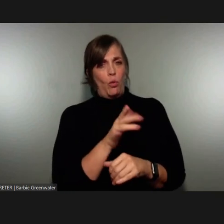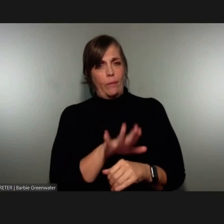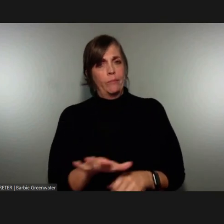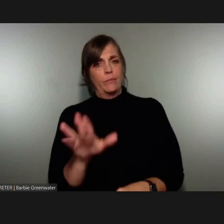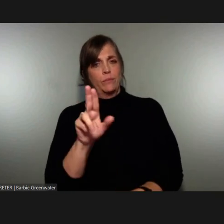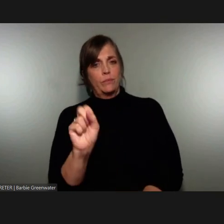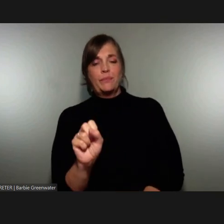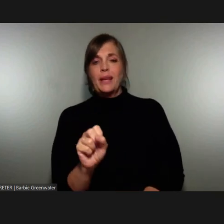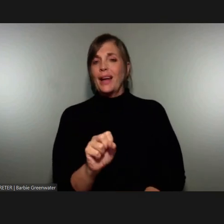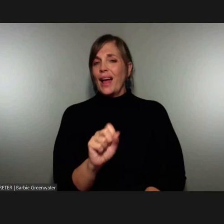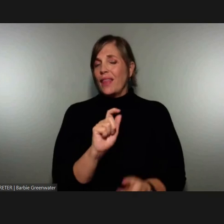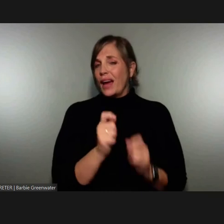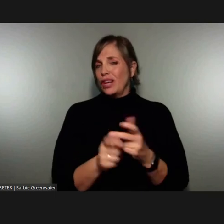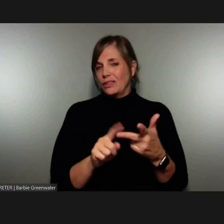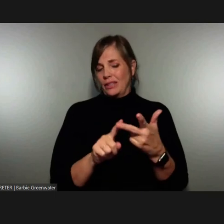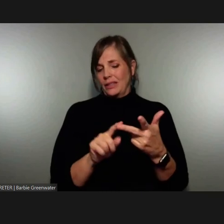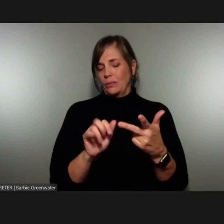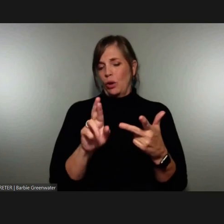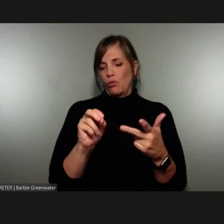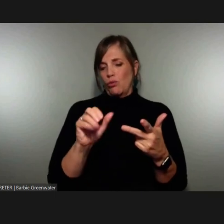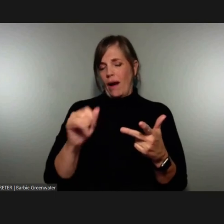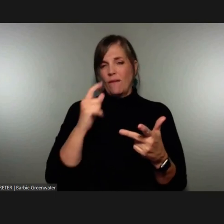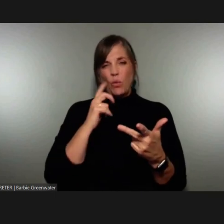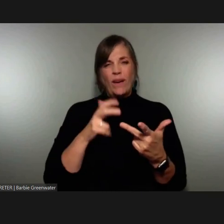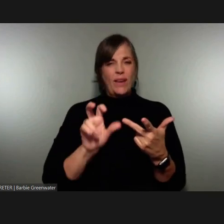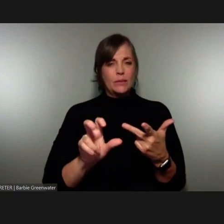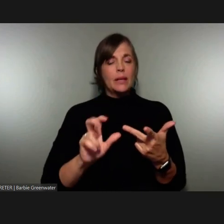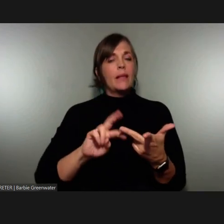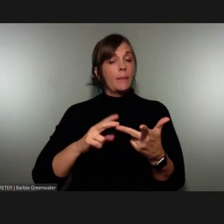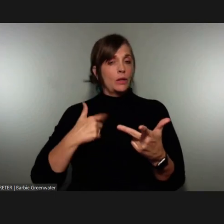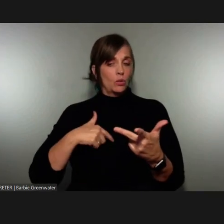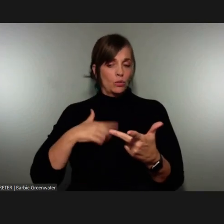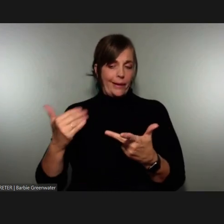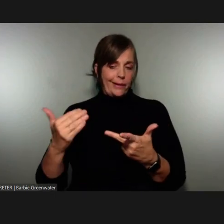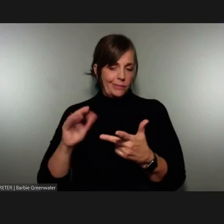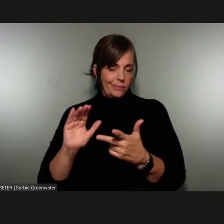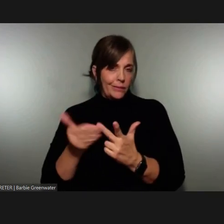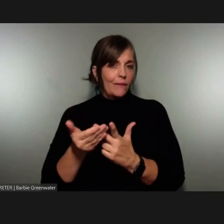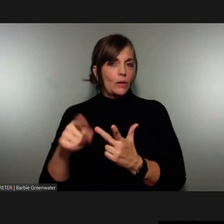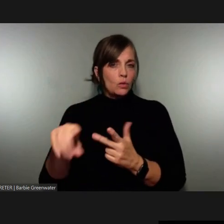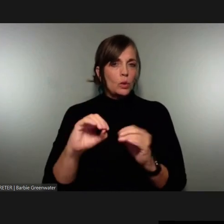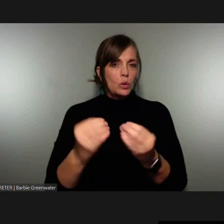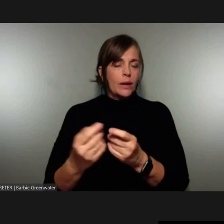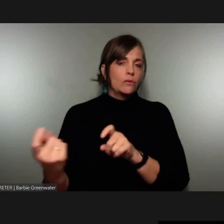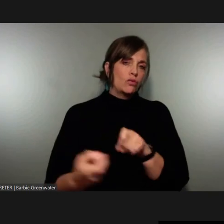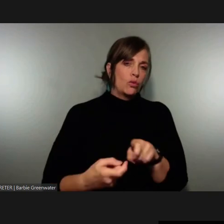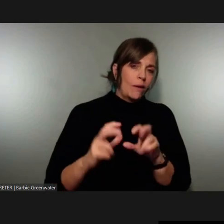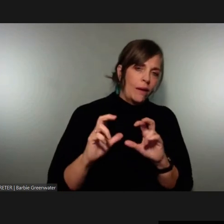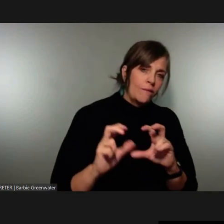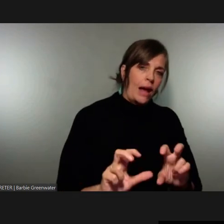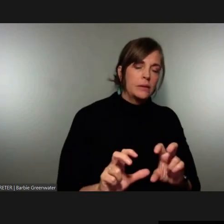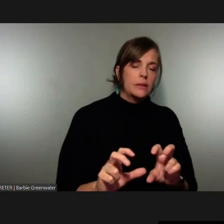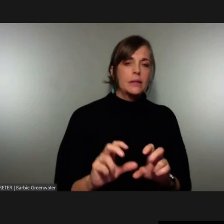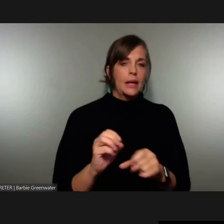third prong, the investment ROI, such that we're able to get organizations to invest, the community to invest in